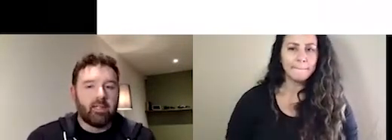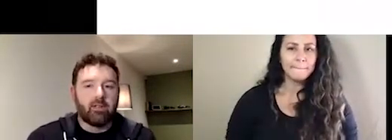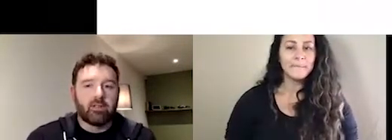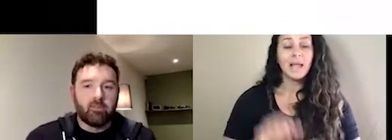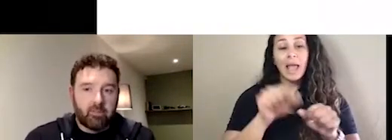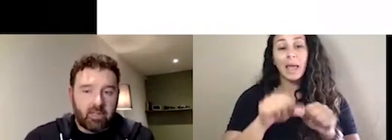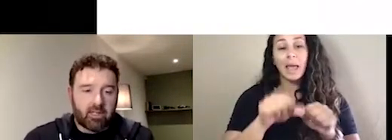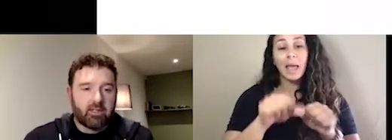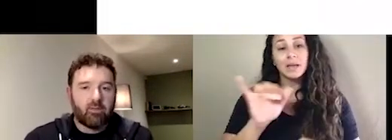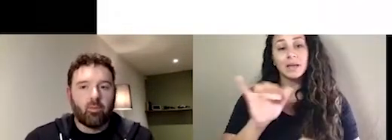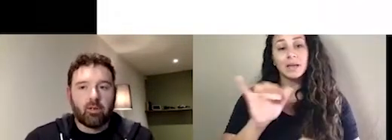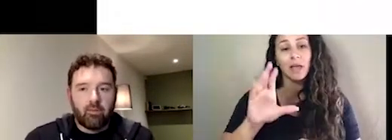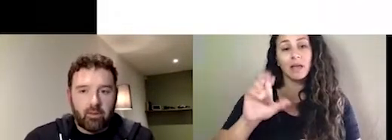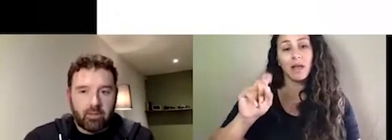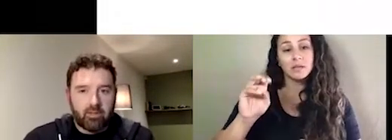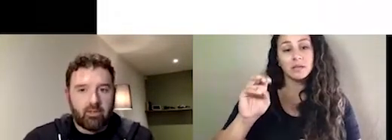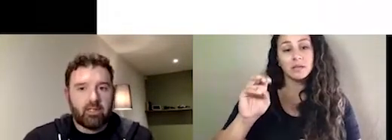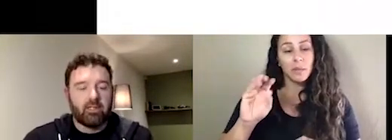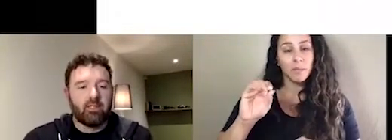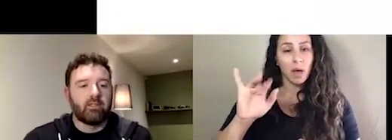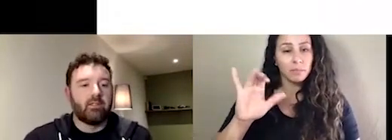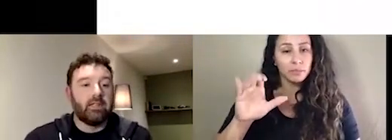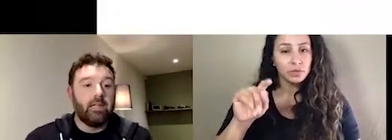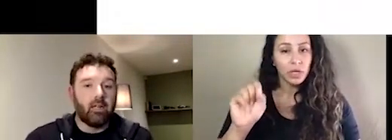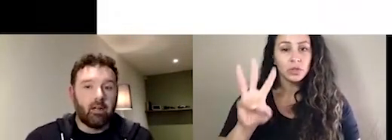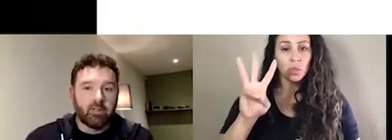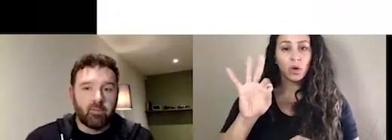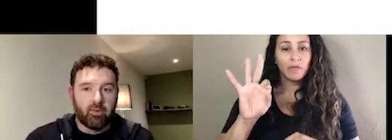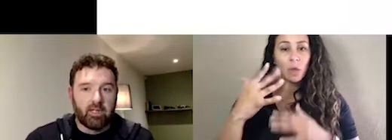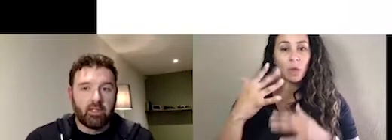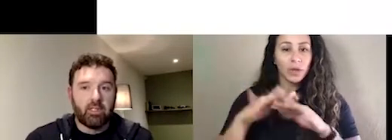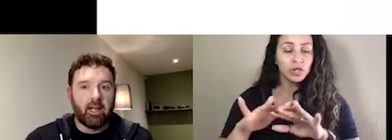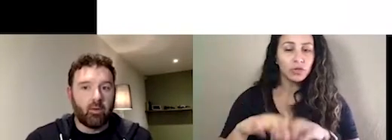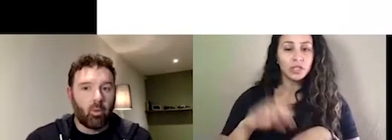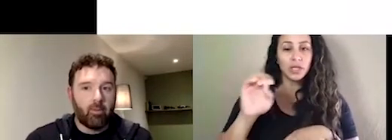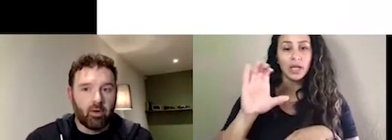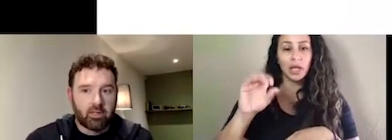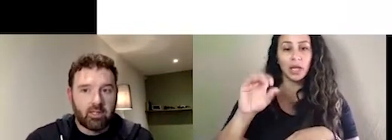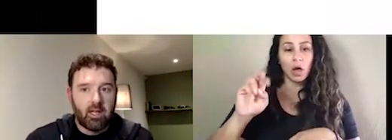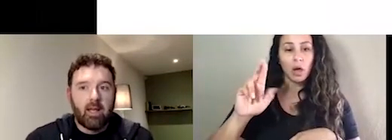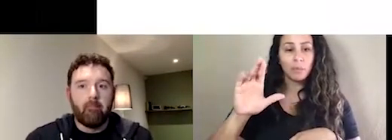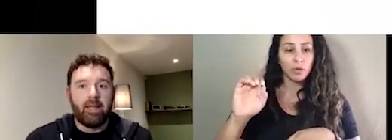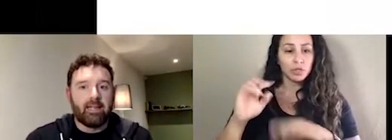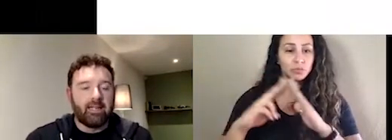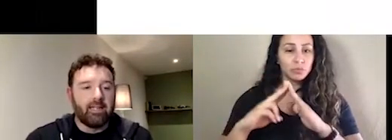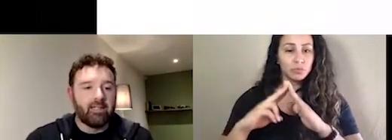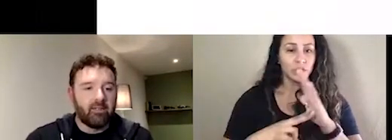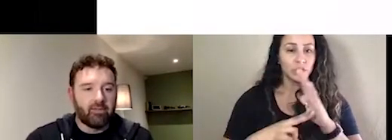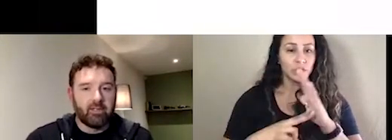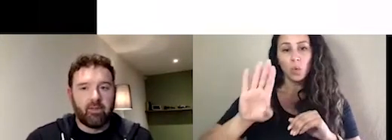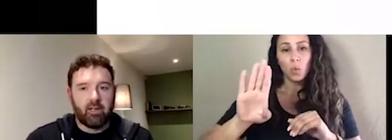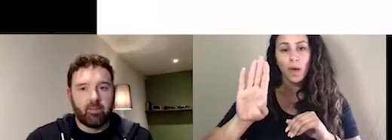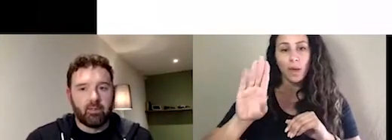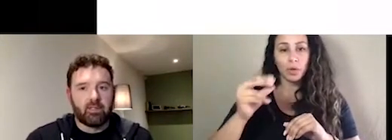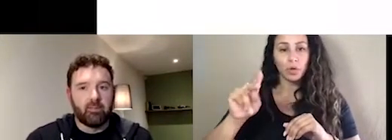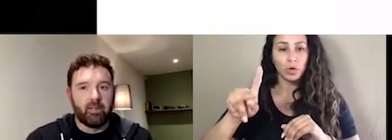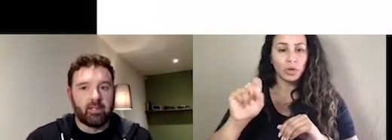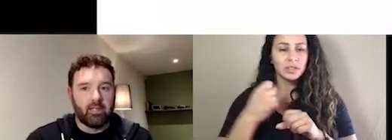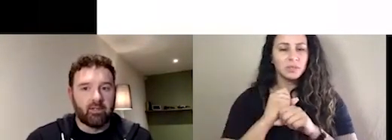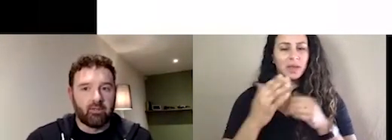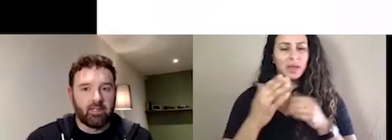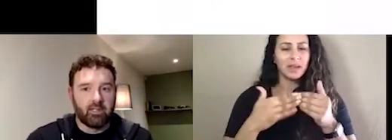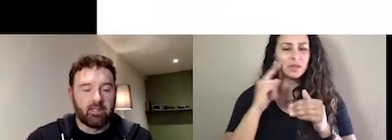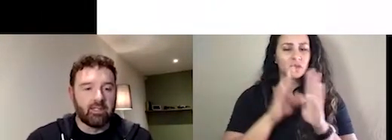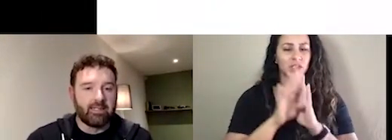Capabilities like custom objects, workflow integrations, e-commerce bridge, and webhooks make it easy for developers to